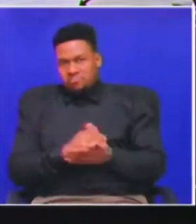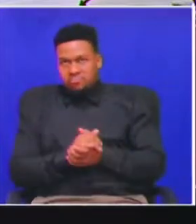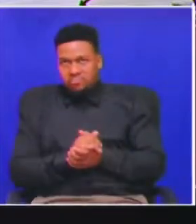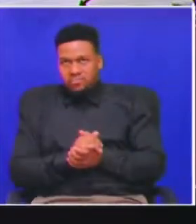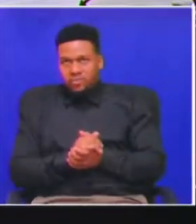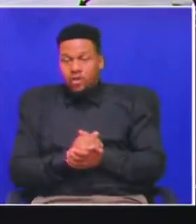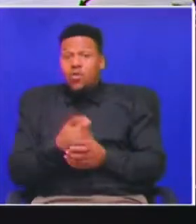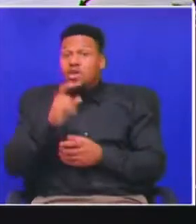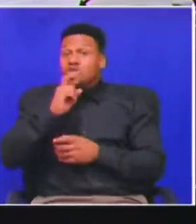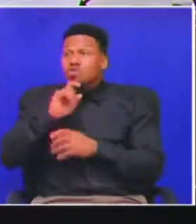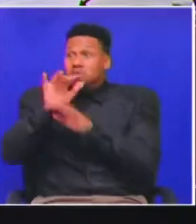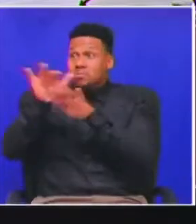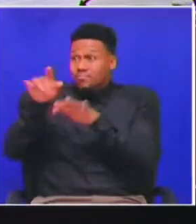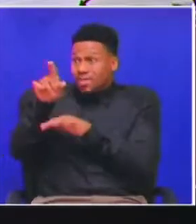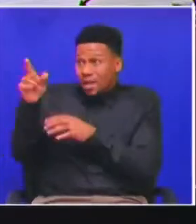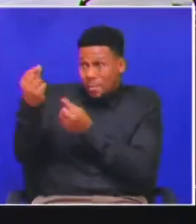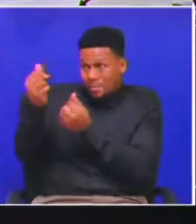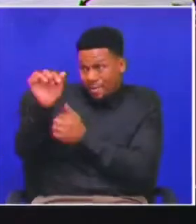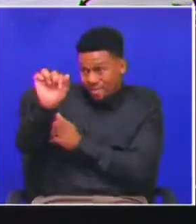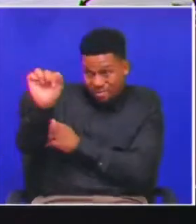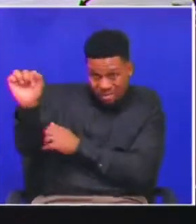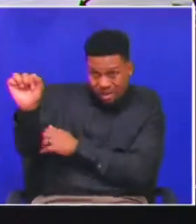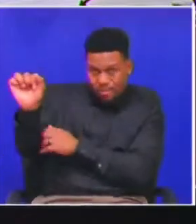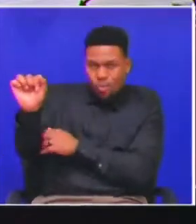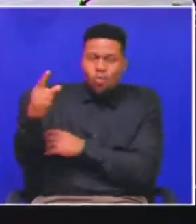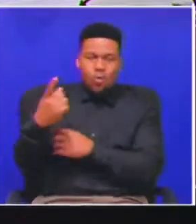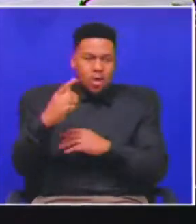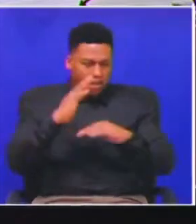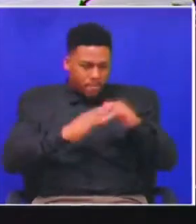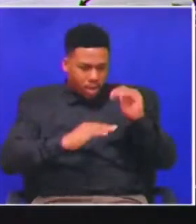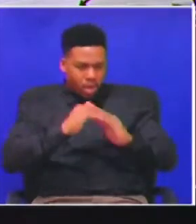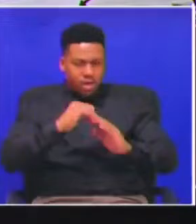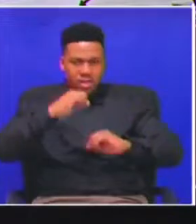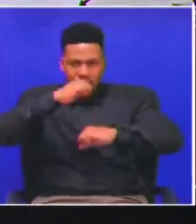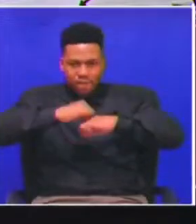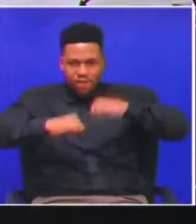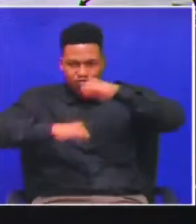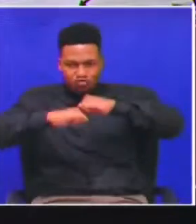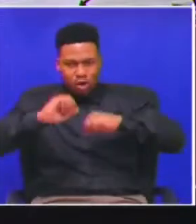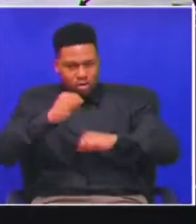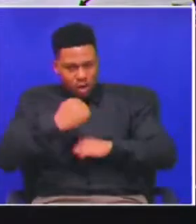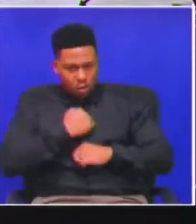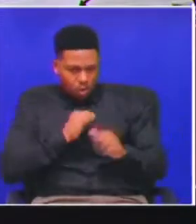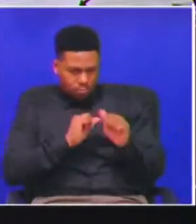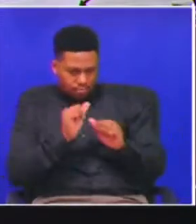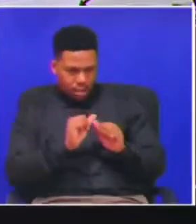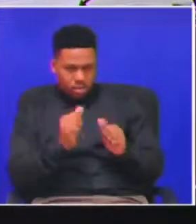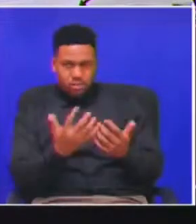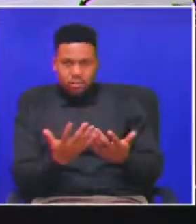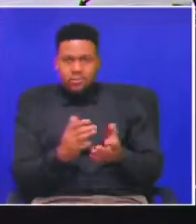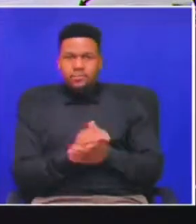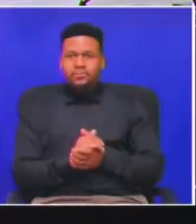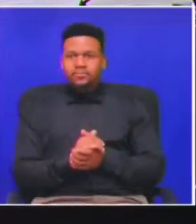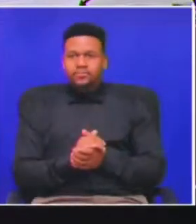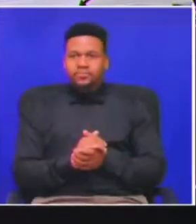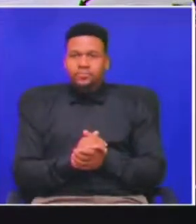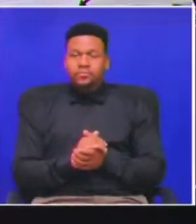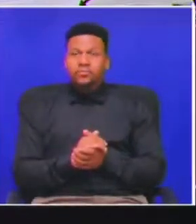make our infrastructure better. And the state, being an